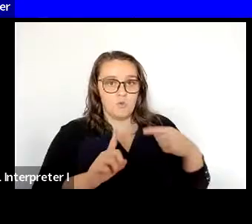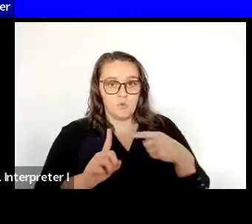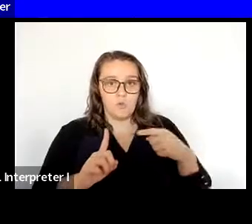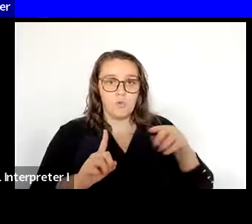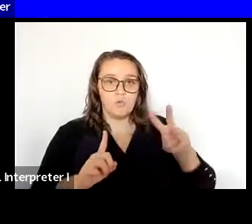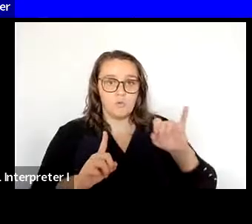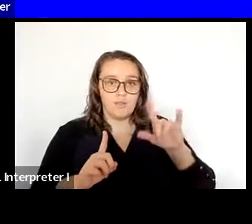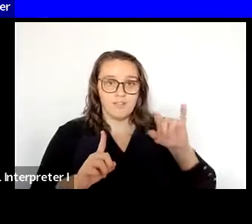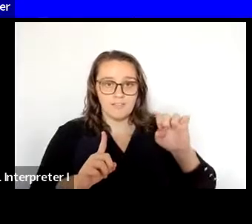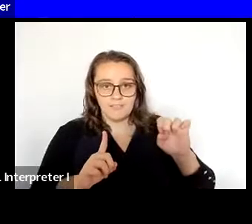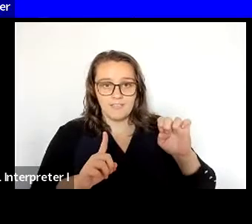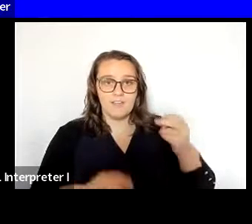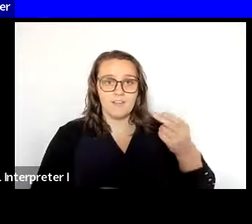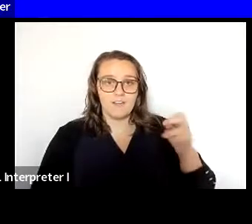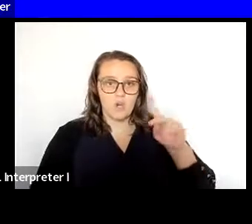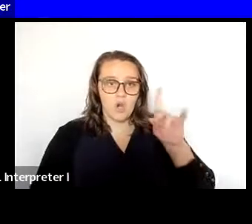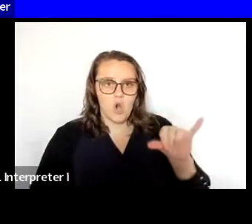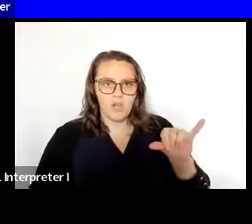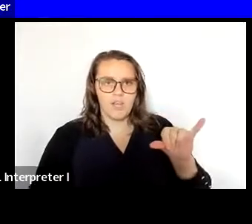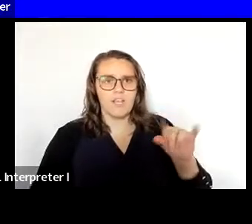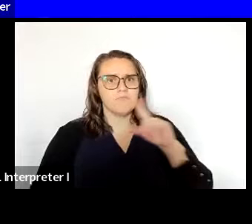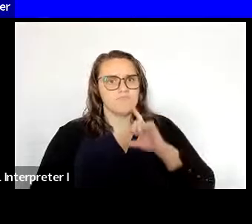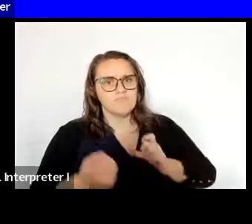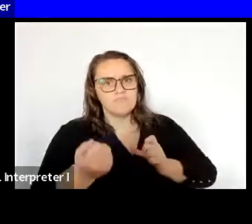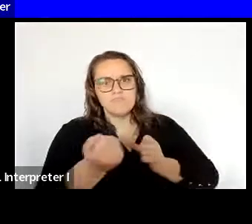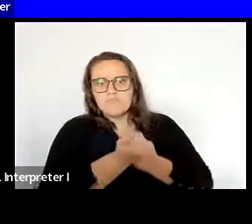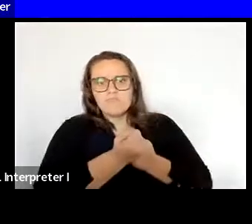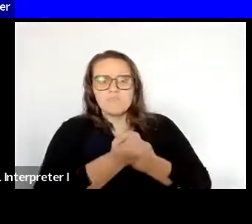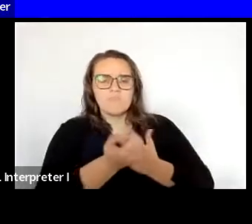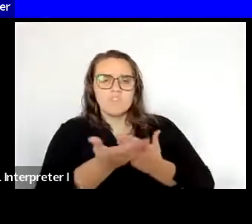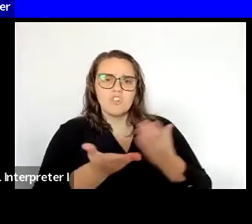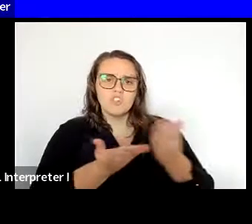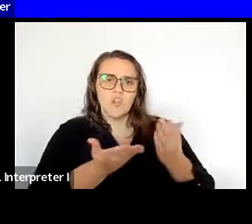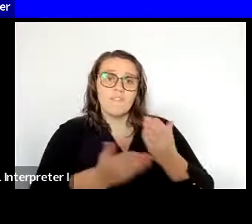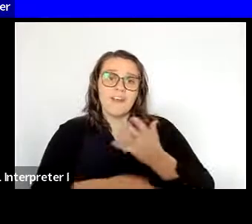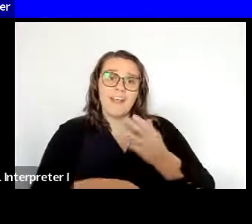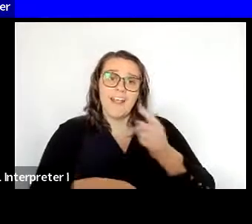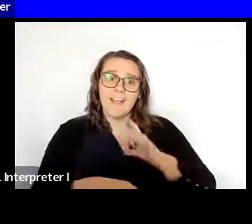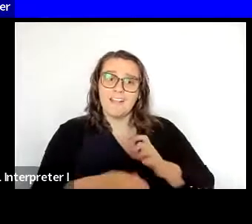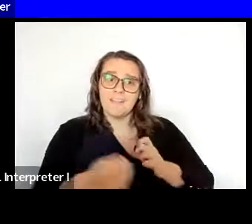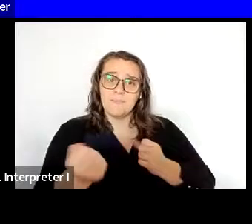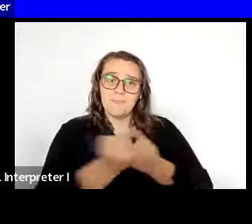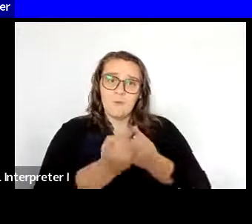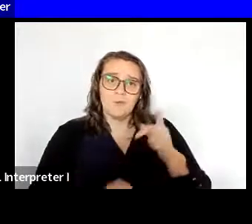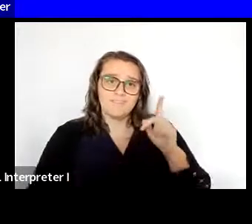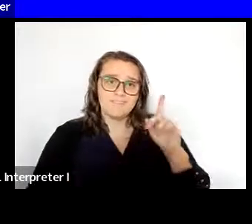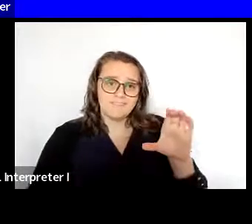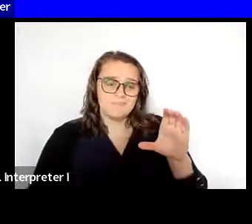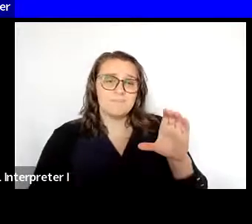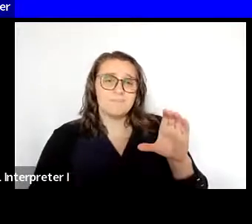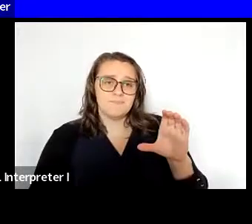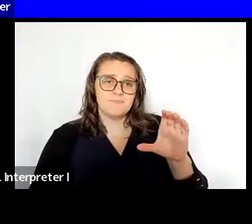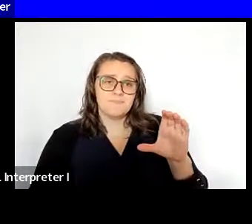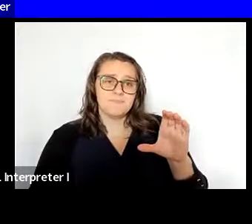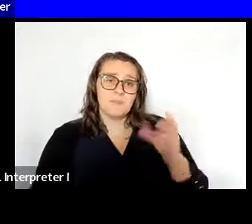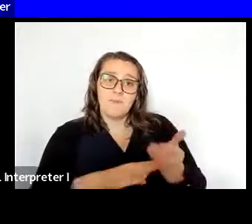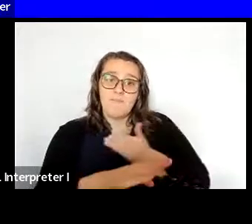servant and a staunch community activist before, during, and after her time on the council.